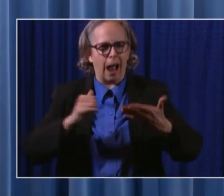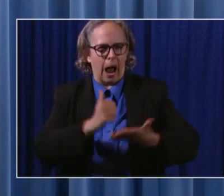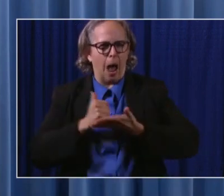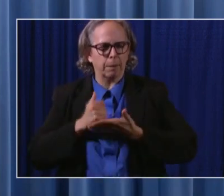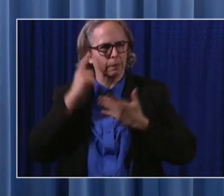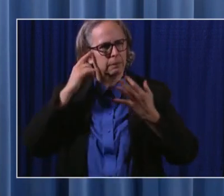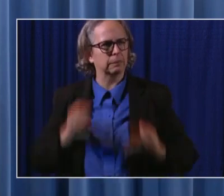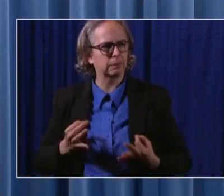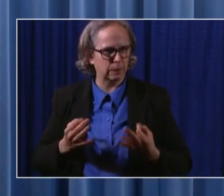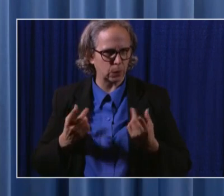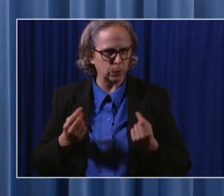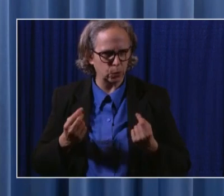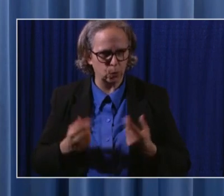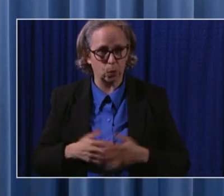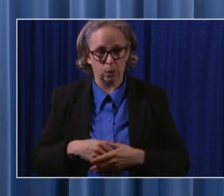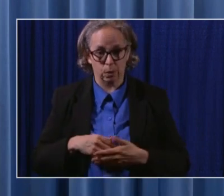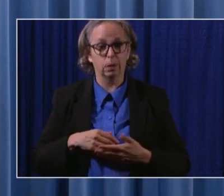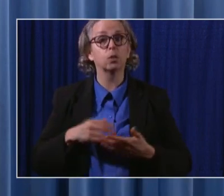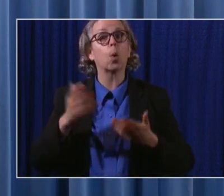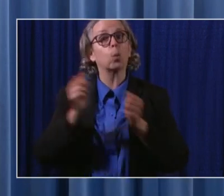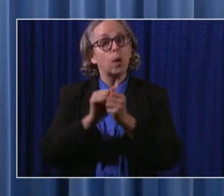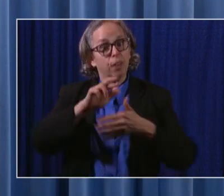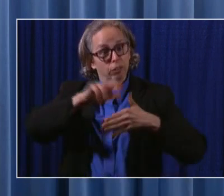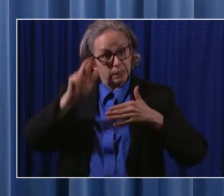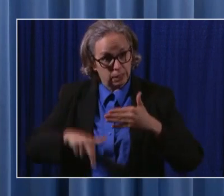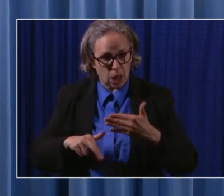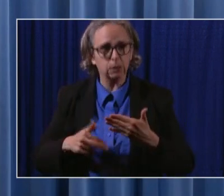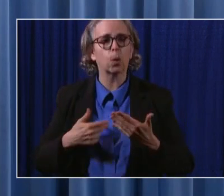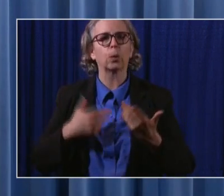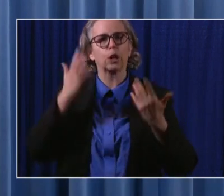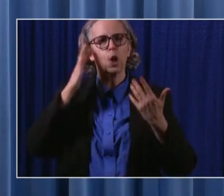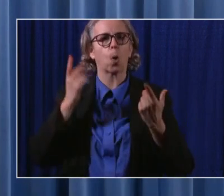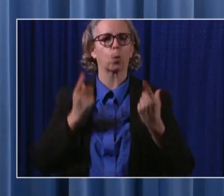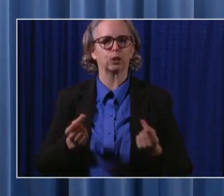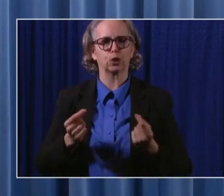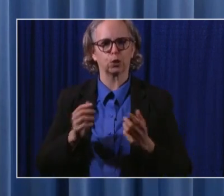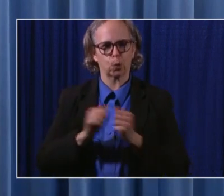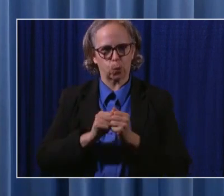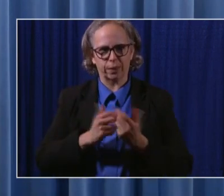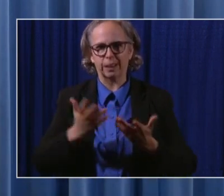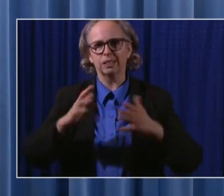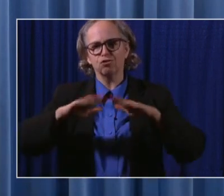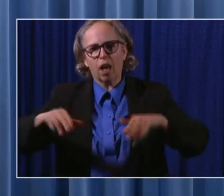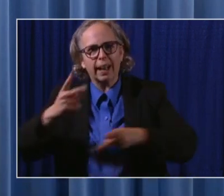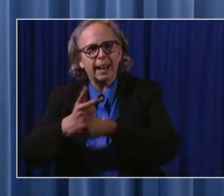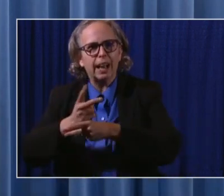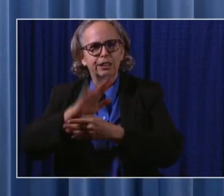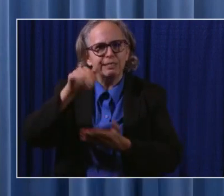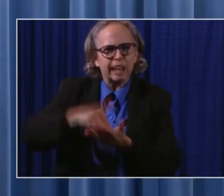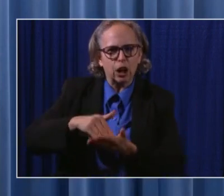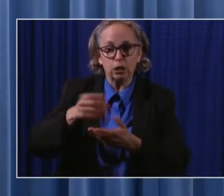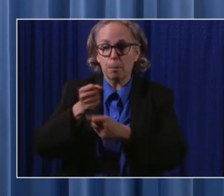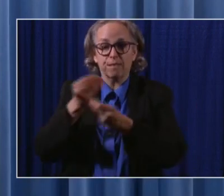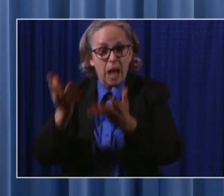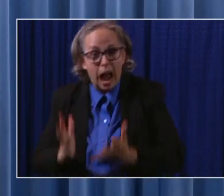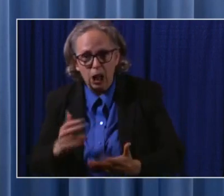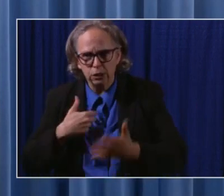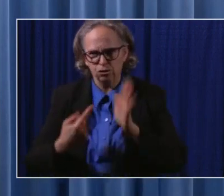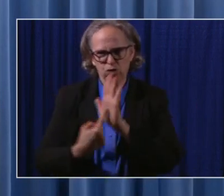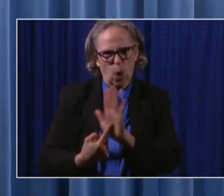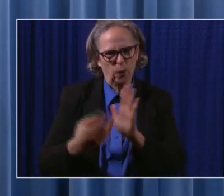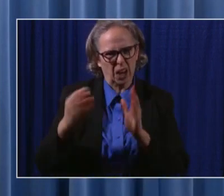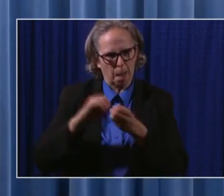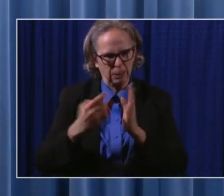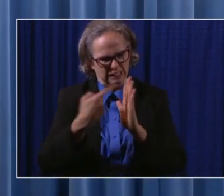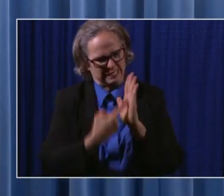field to our child care providers and say to them, okay, this is probably the most important thing you got to do, and ask